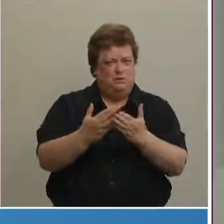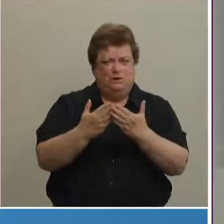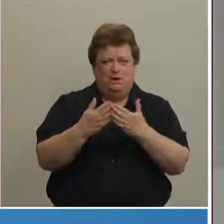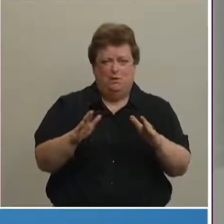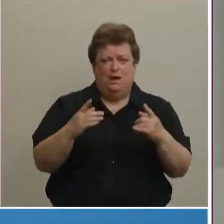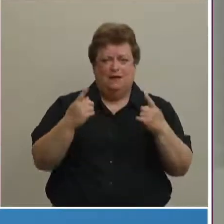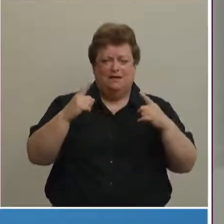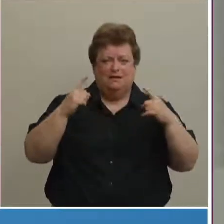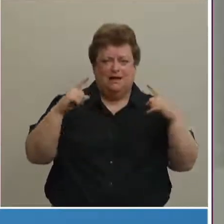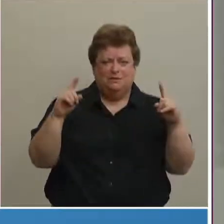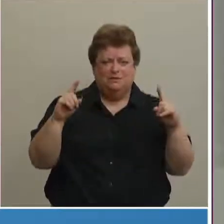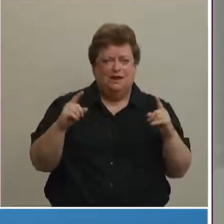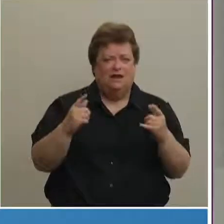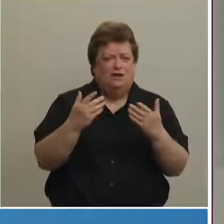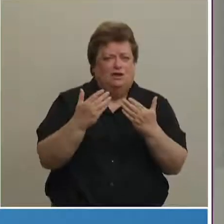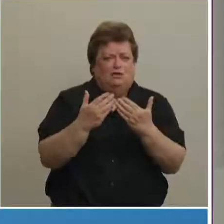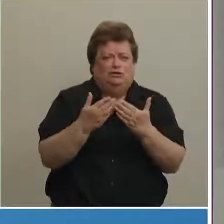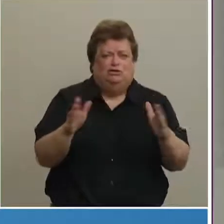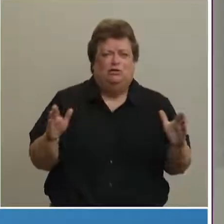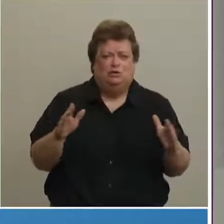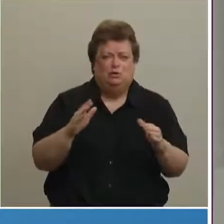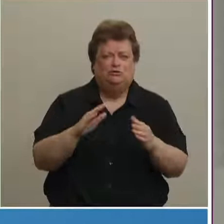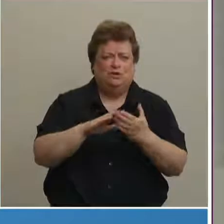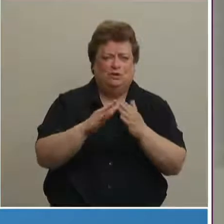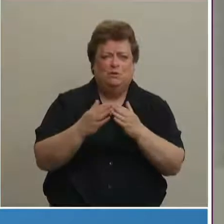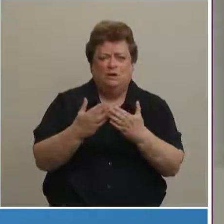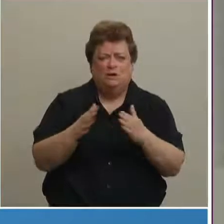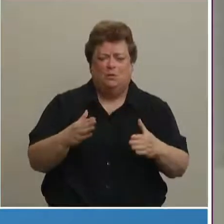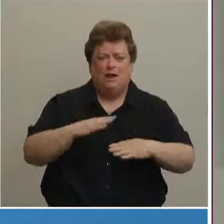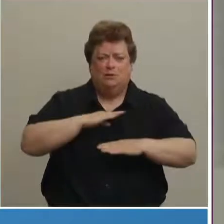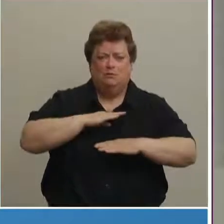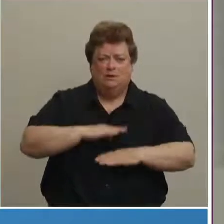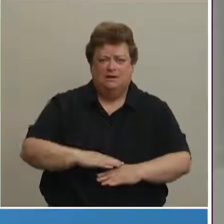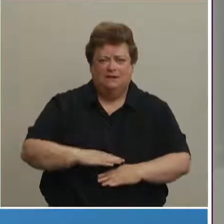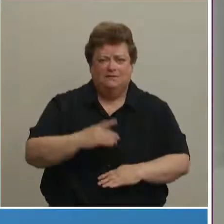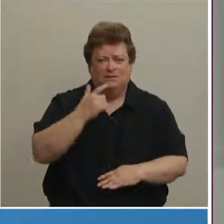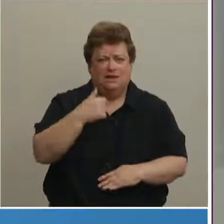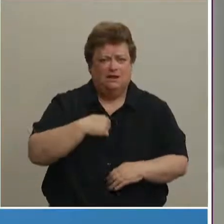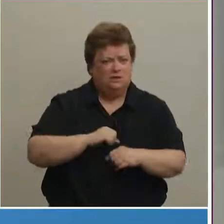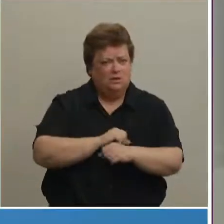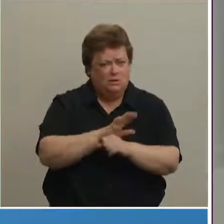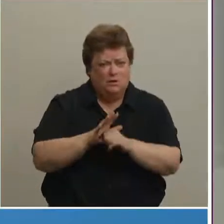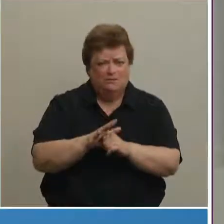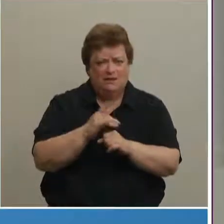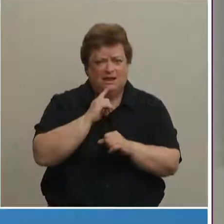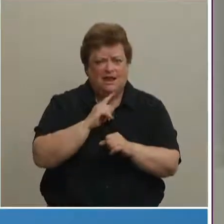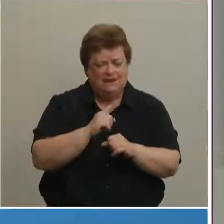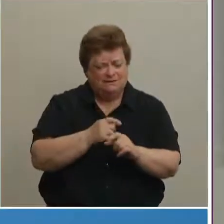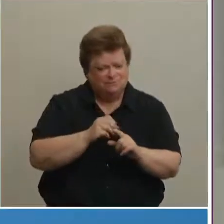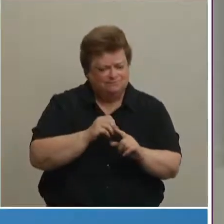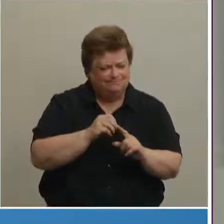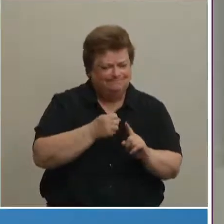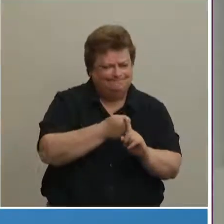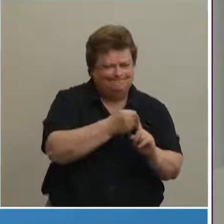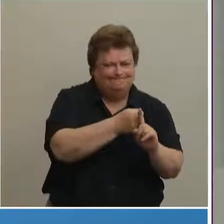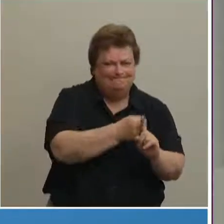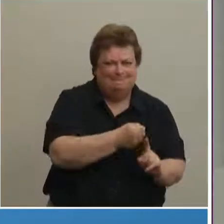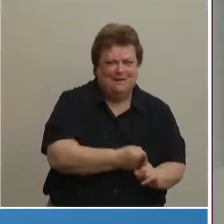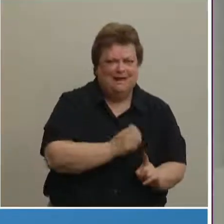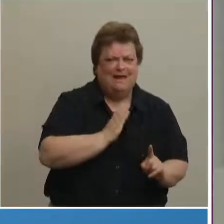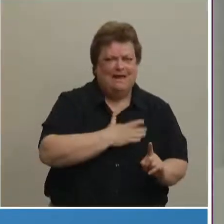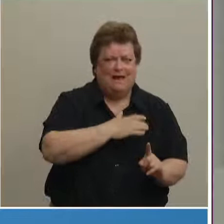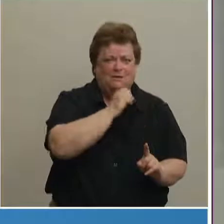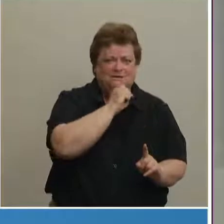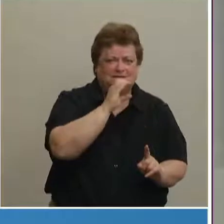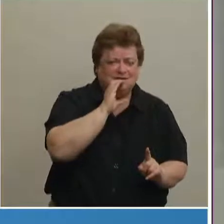accomplishment and a huge community-wide relief, as we know that COVID-19 has preyed upon our seniors, claiming their lives in